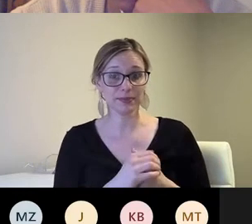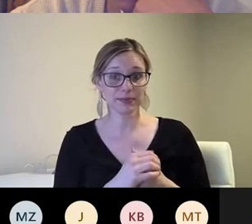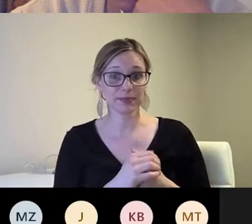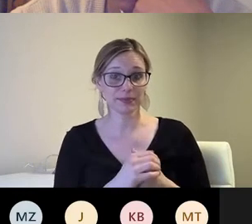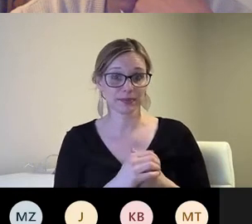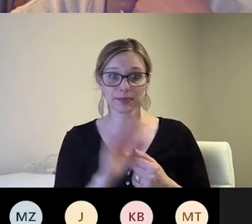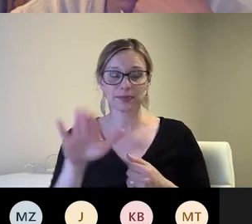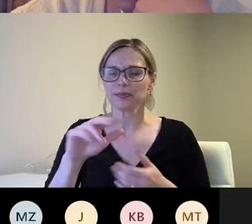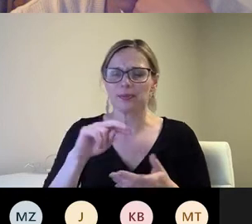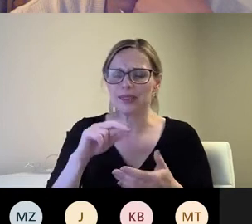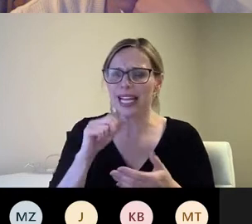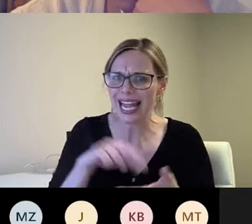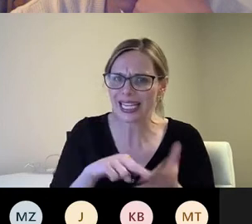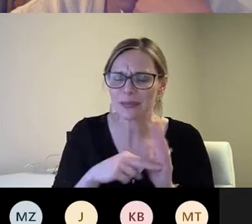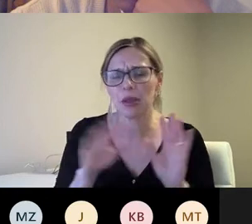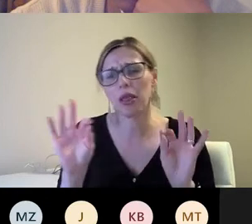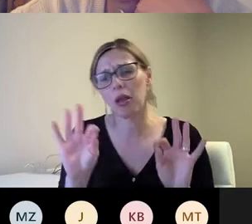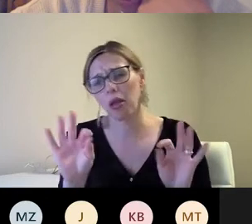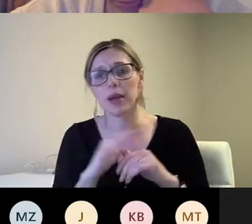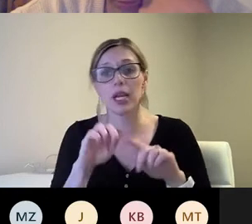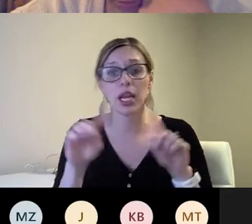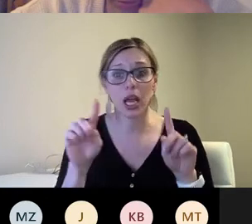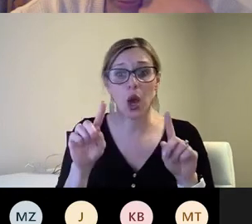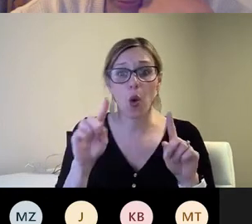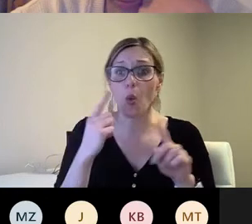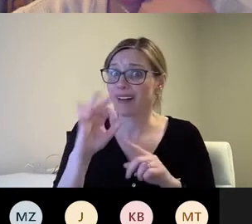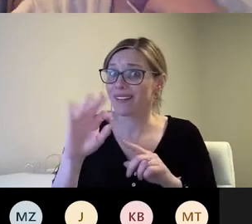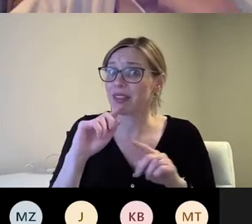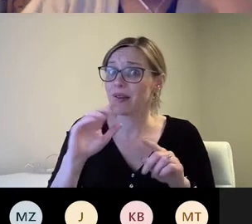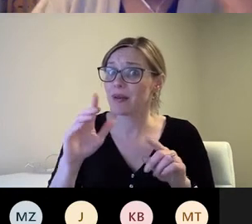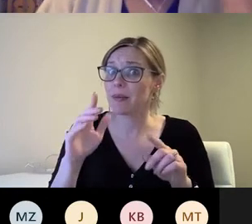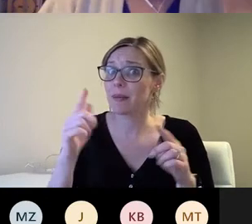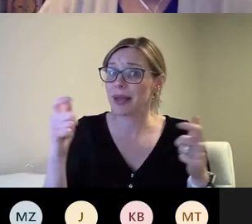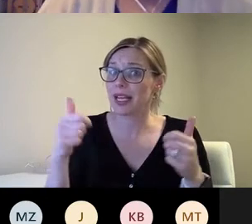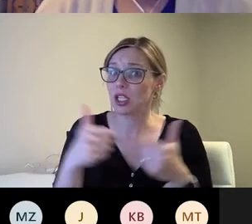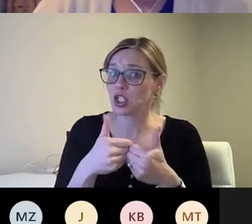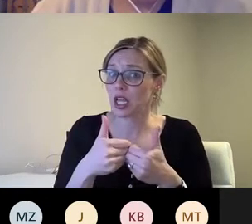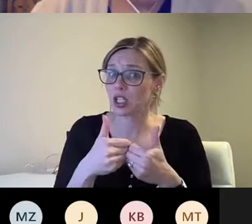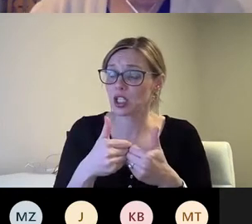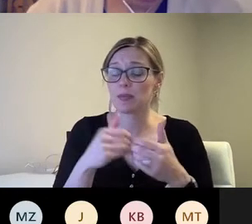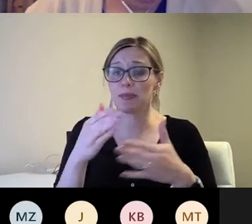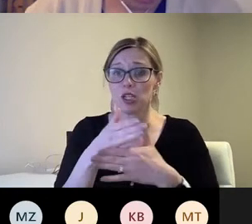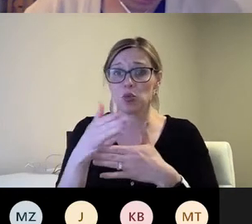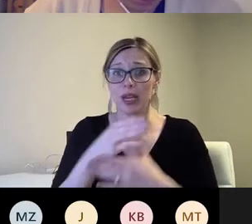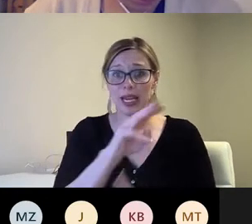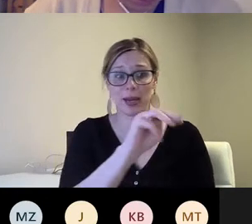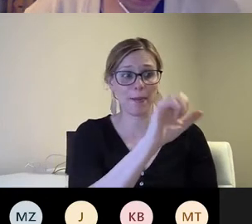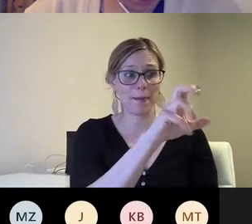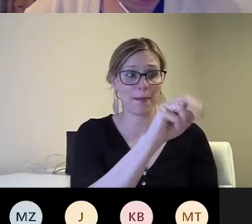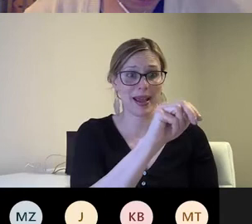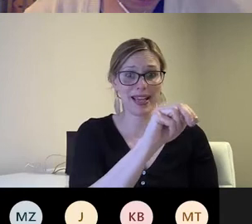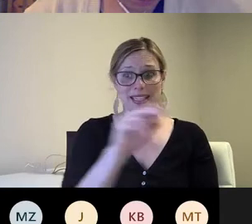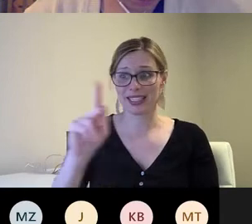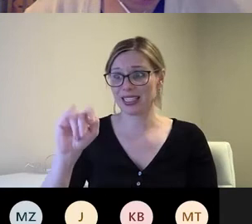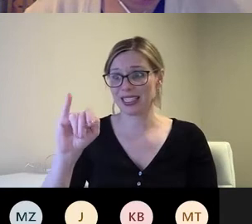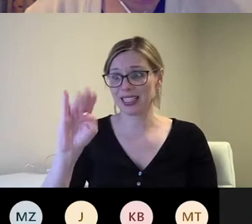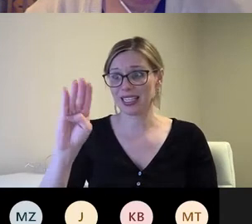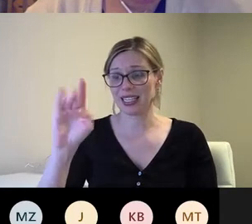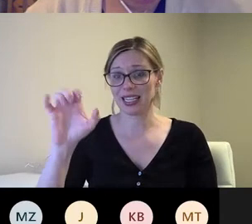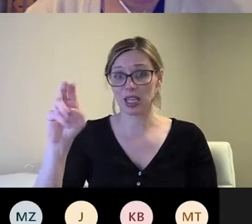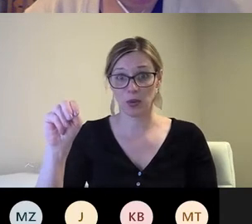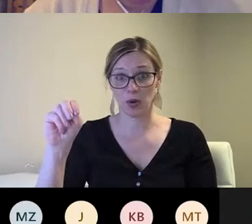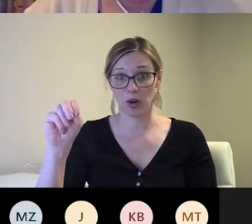mean, not to be coy, like one of the main challenges was between Mason and Kilbourne, the conversion from angled parking to